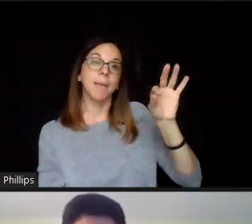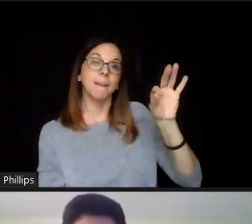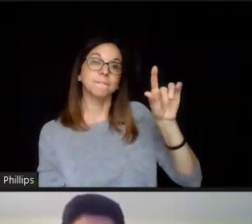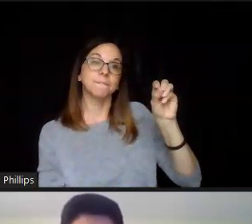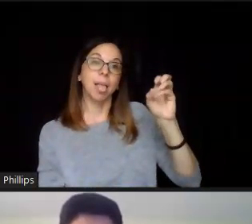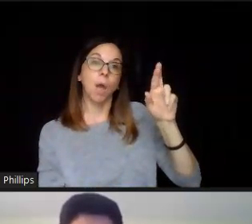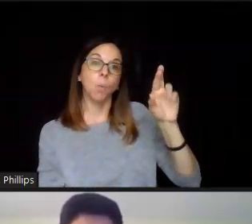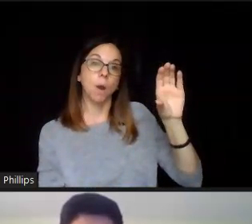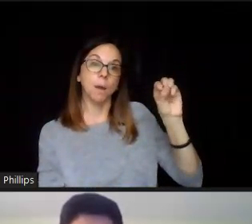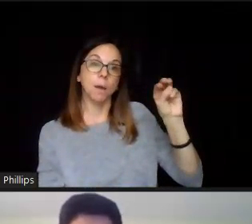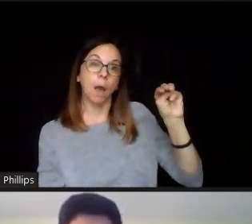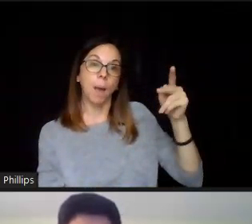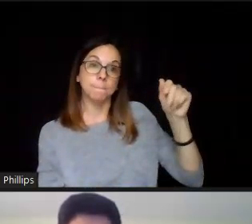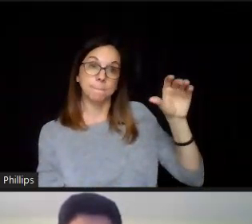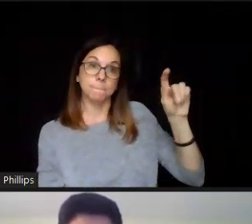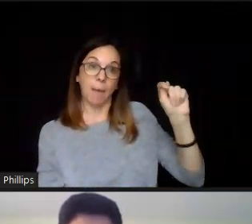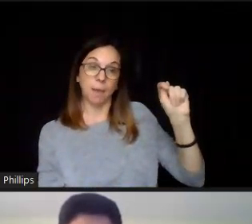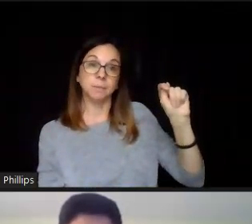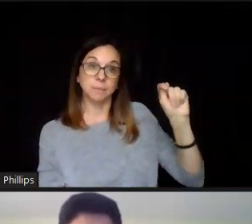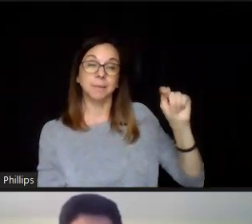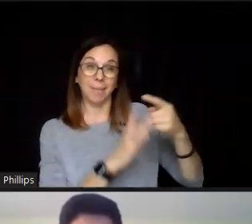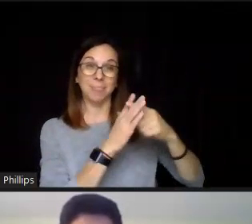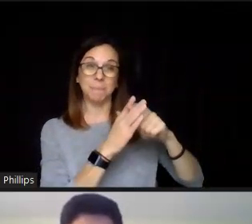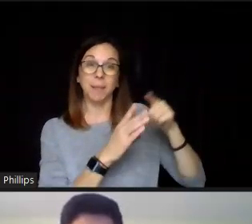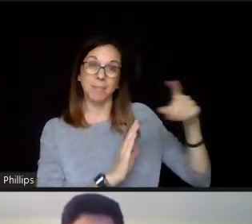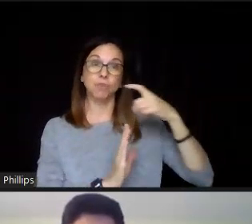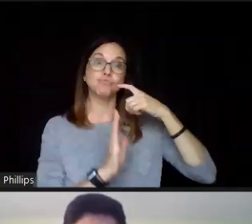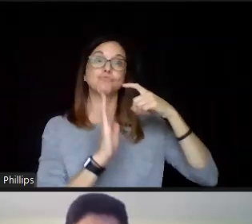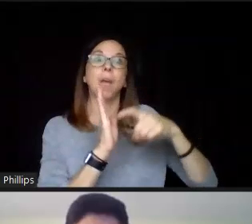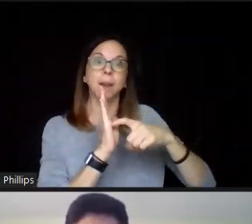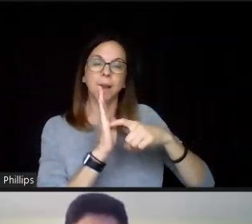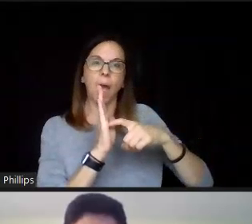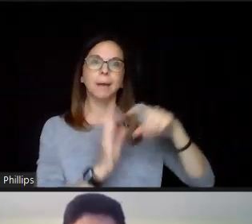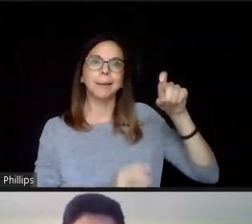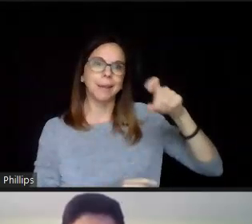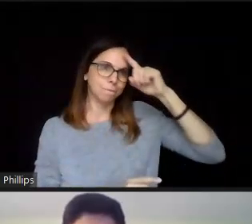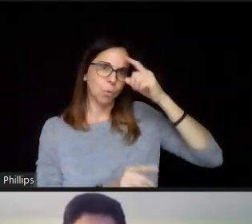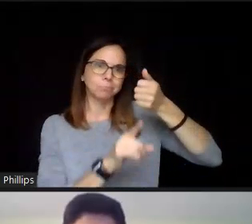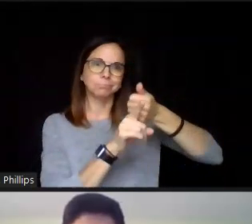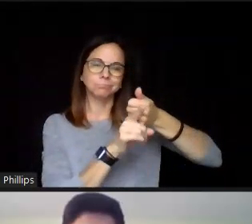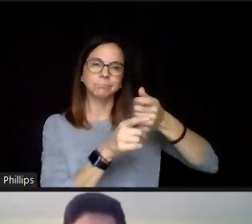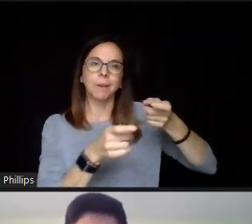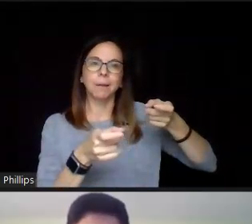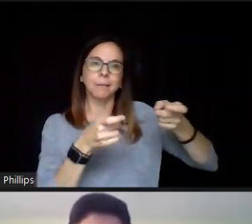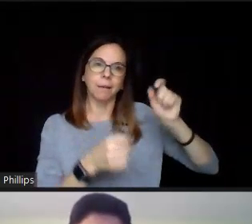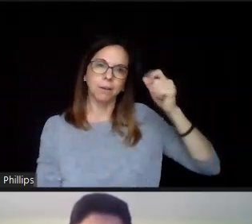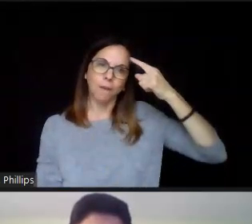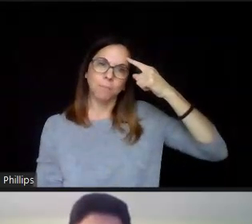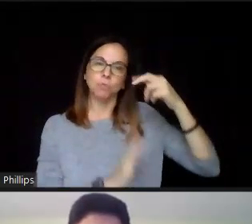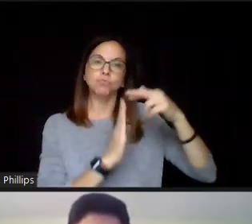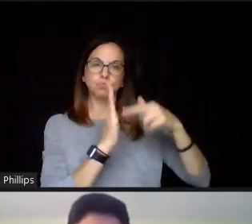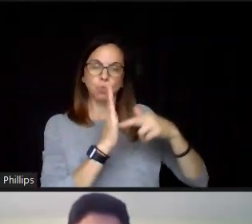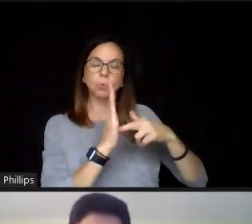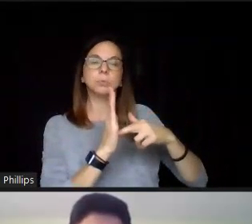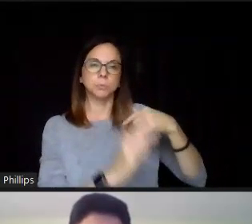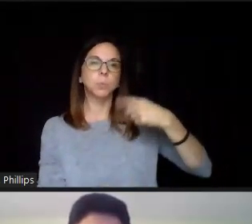right away, the very beginning, they recognized the need for self-government and rules. And so